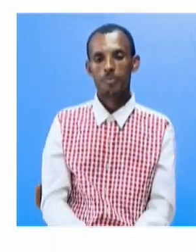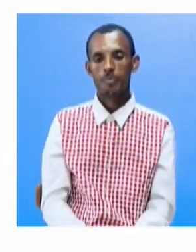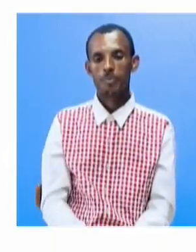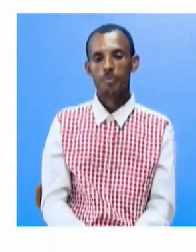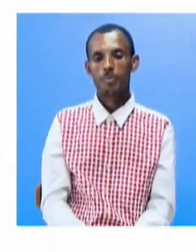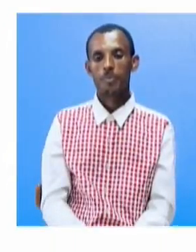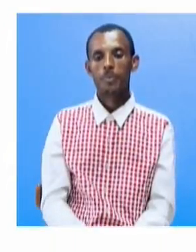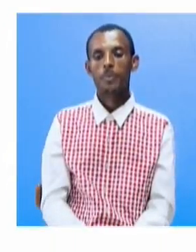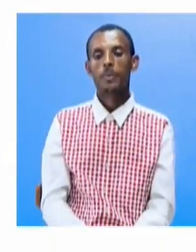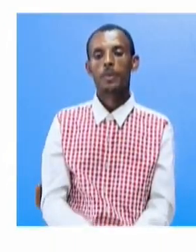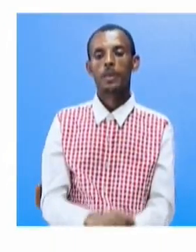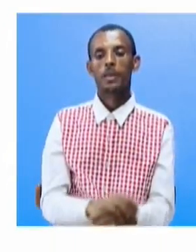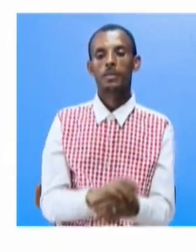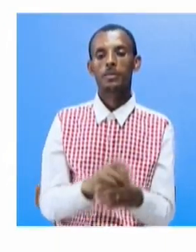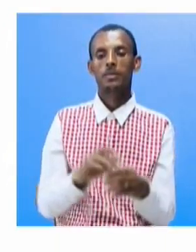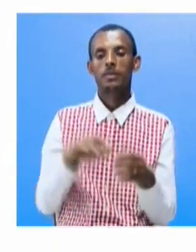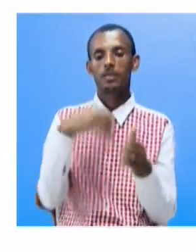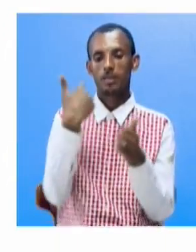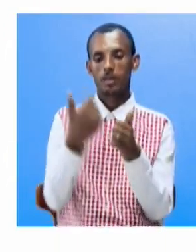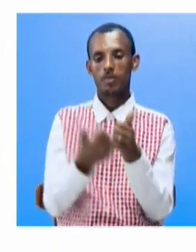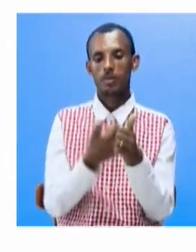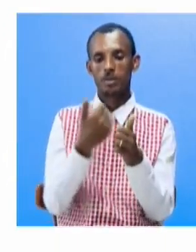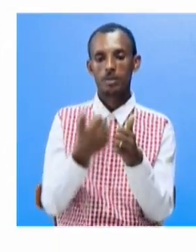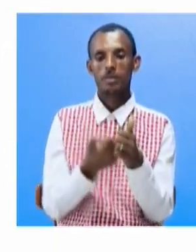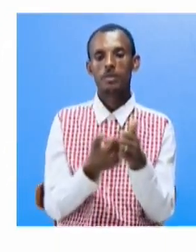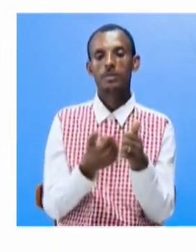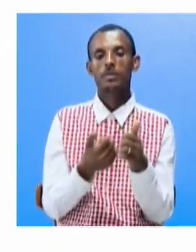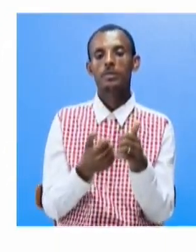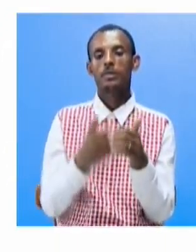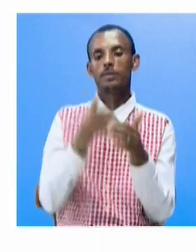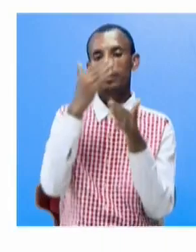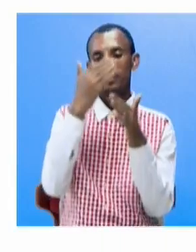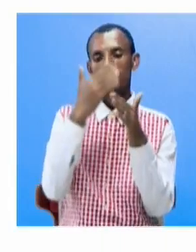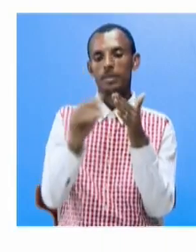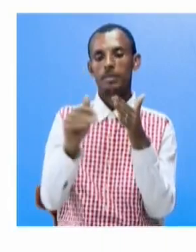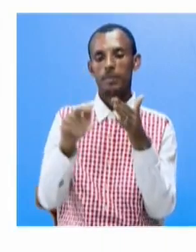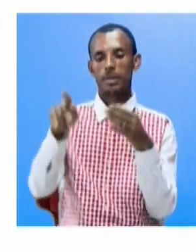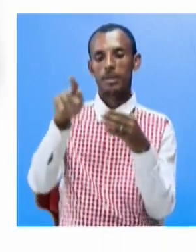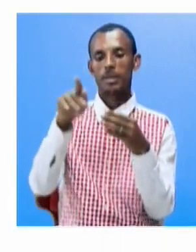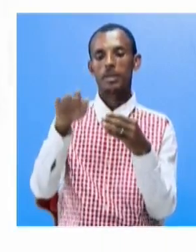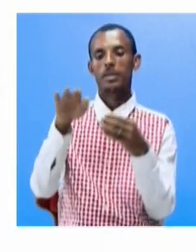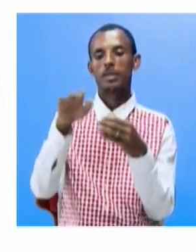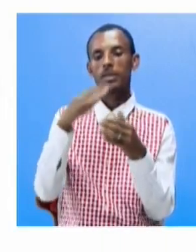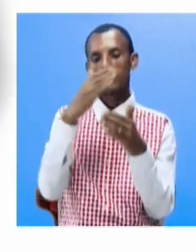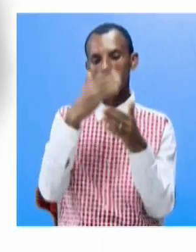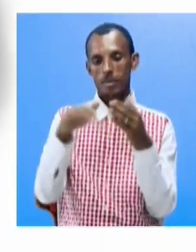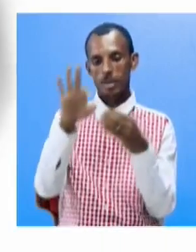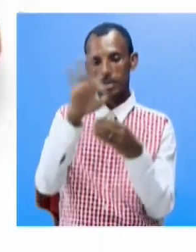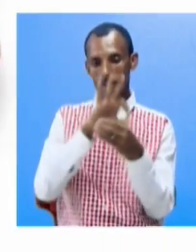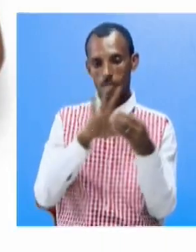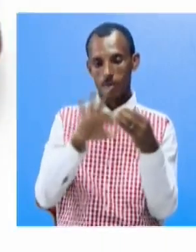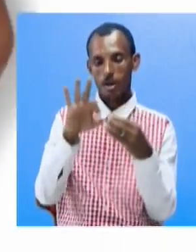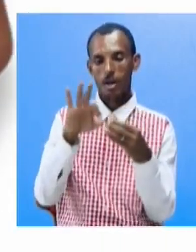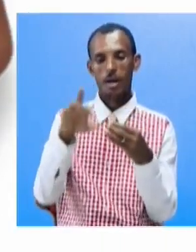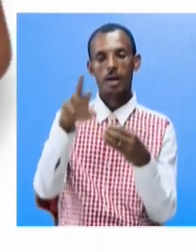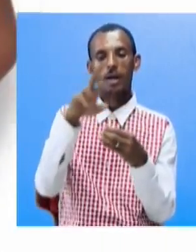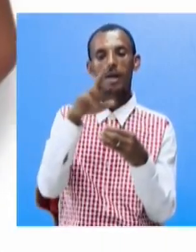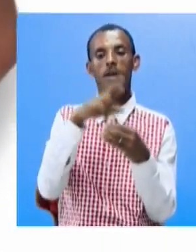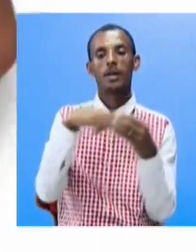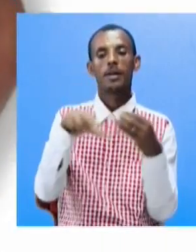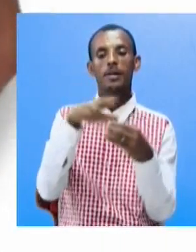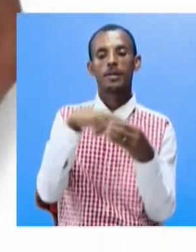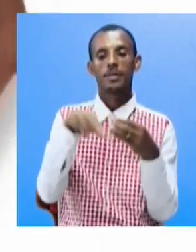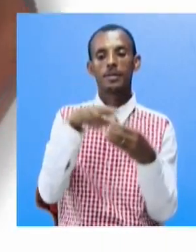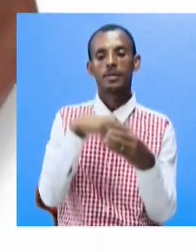of the following semicircular region. The following semicircular